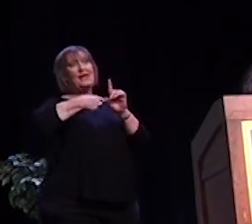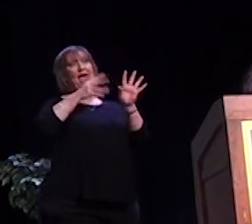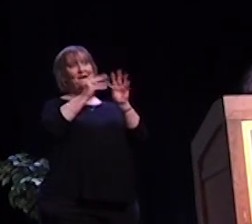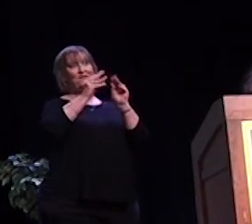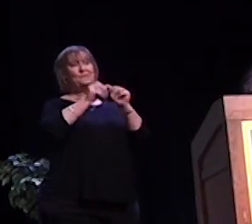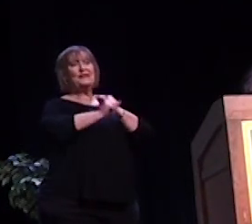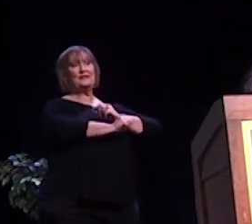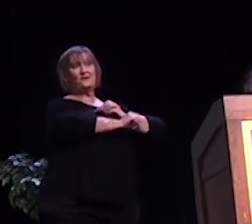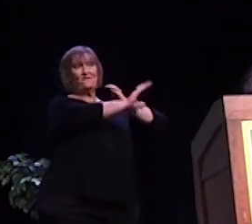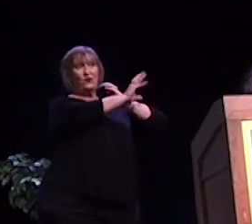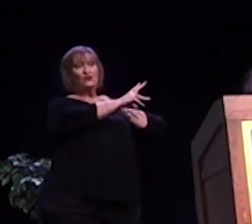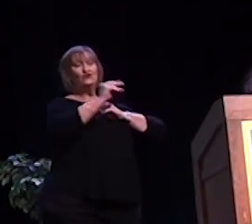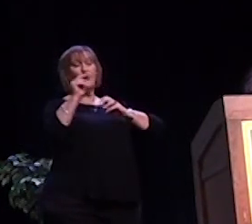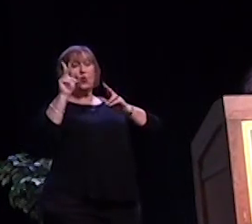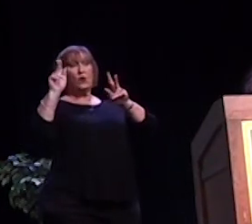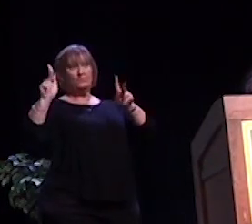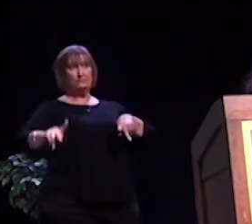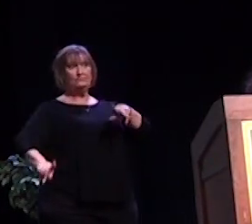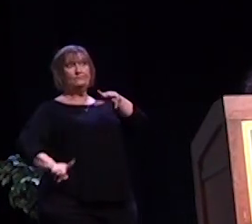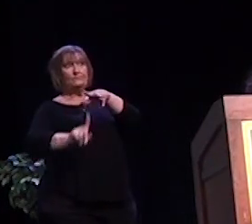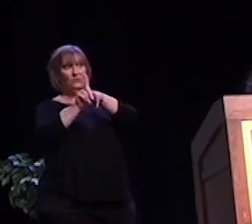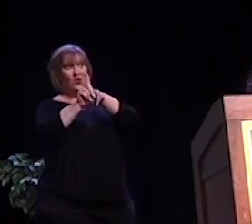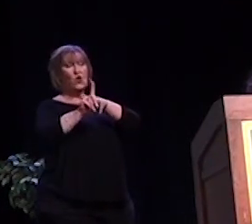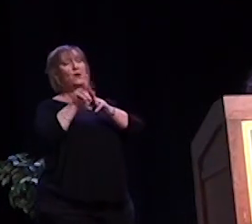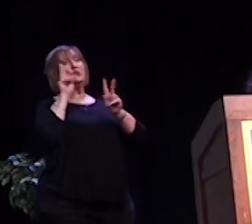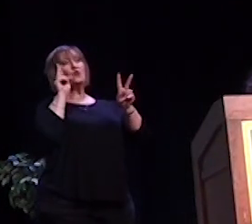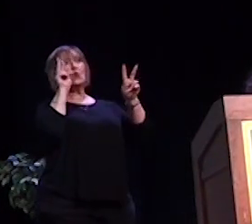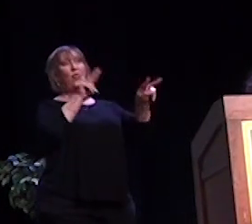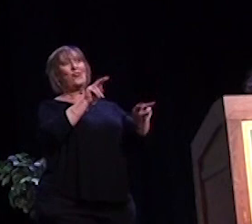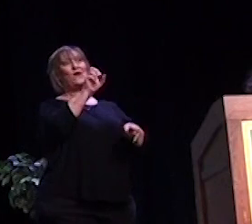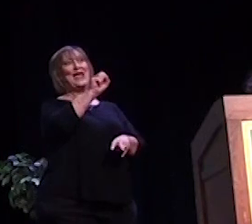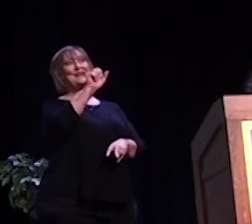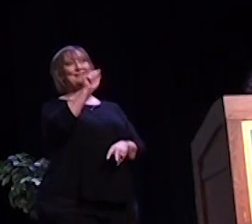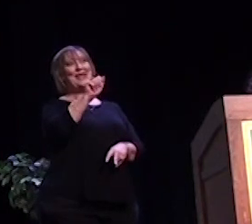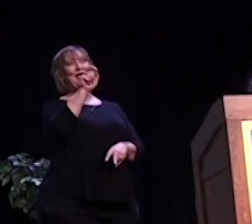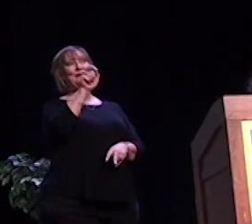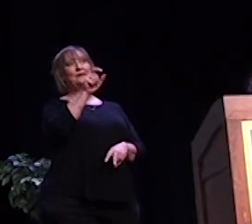virtual and in person. More information at